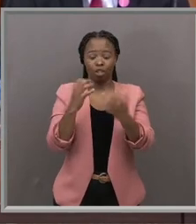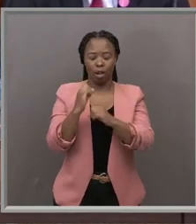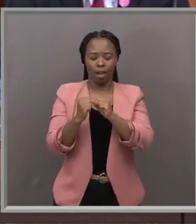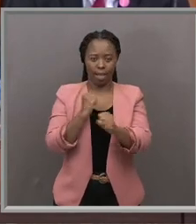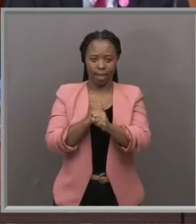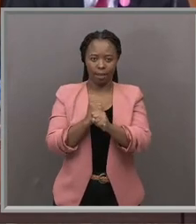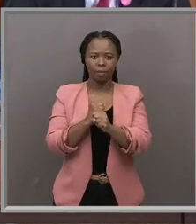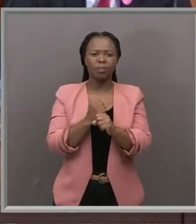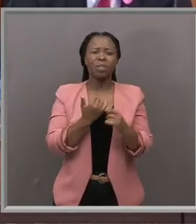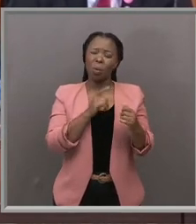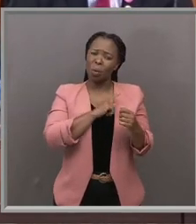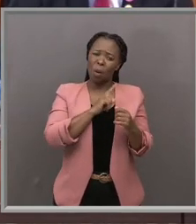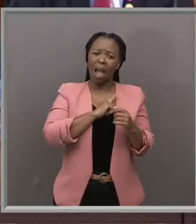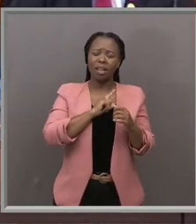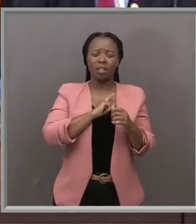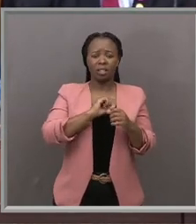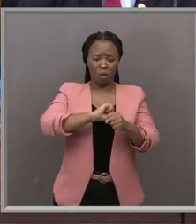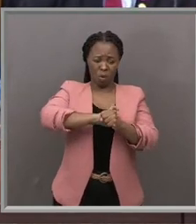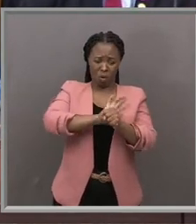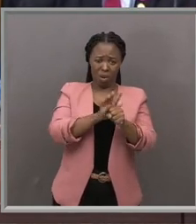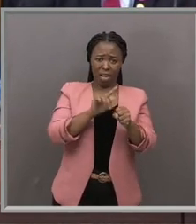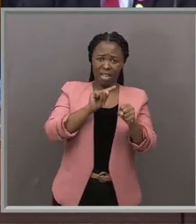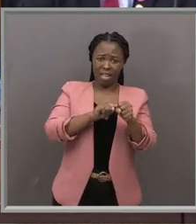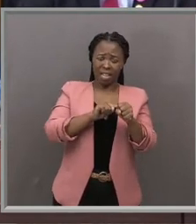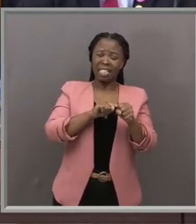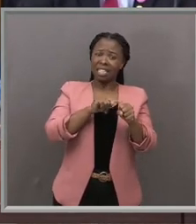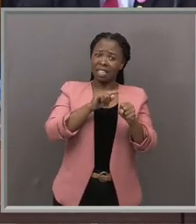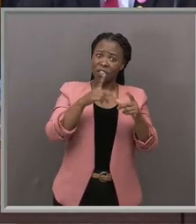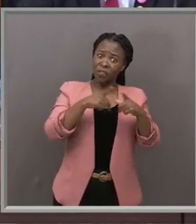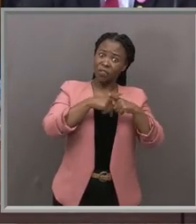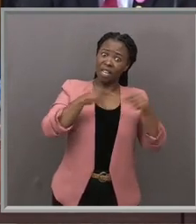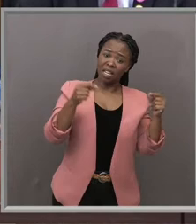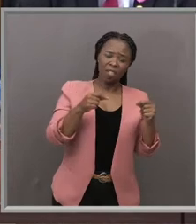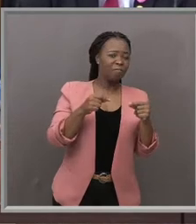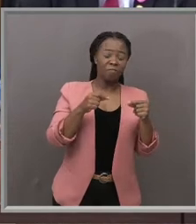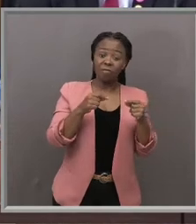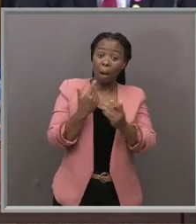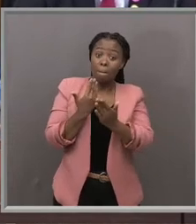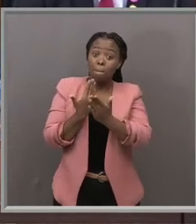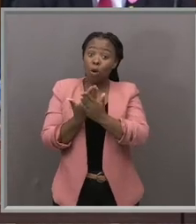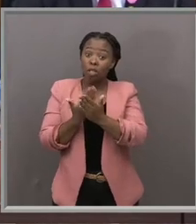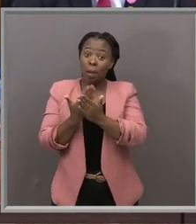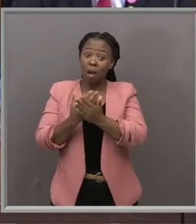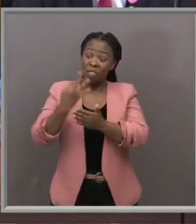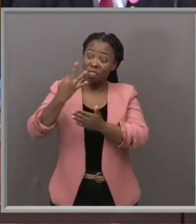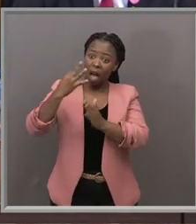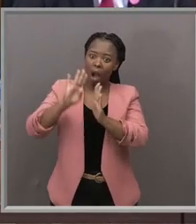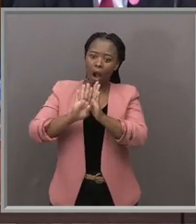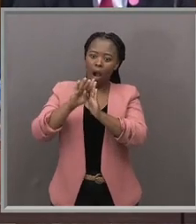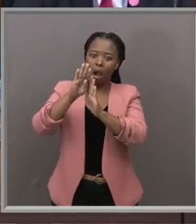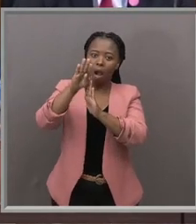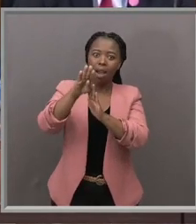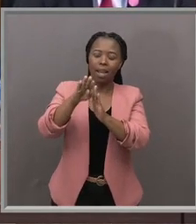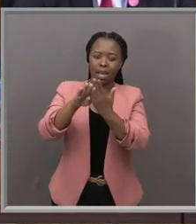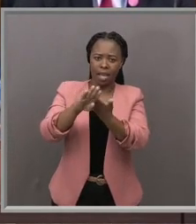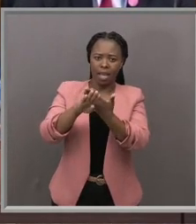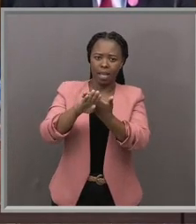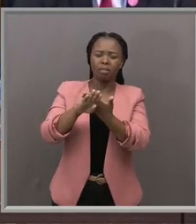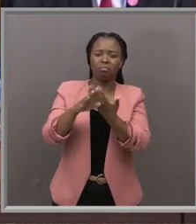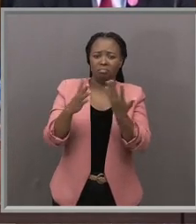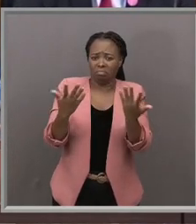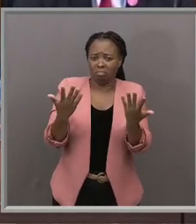coronavirus pandemic is not over. The possibility of a third wave cannot be ruled out, even as we roll out